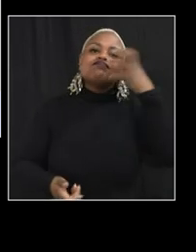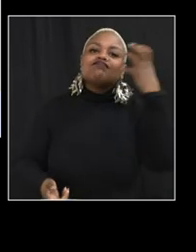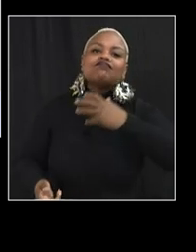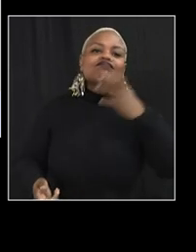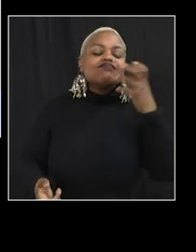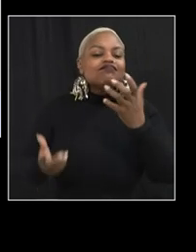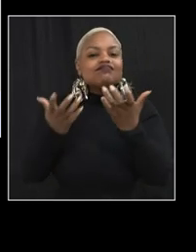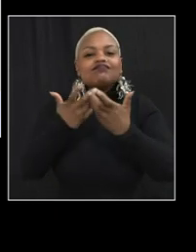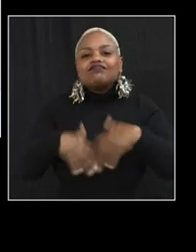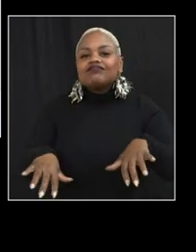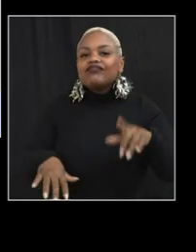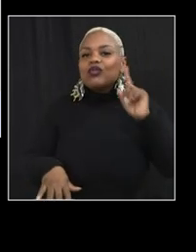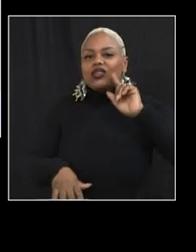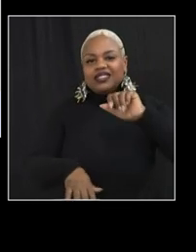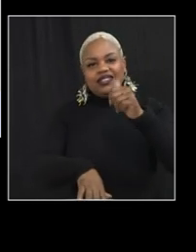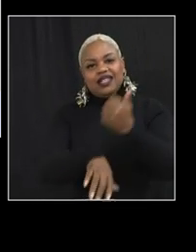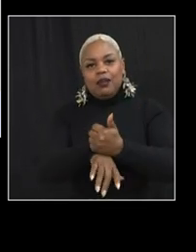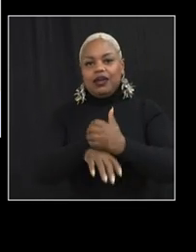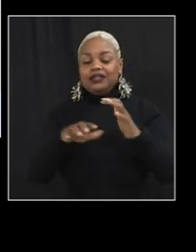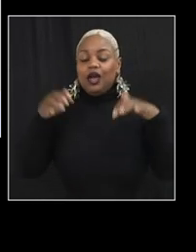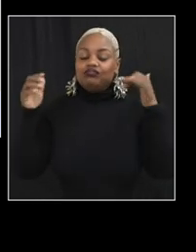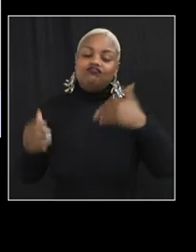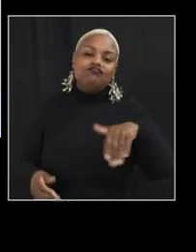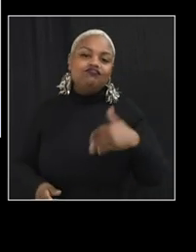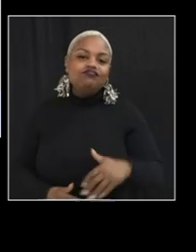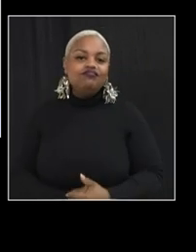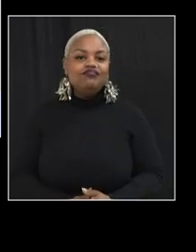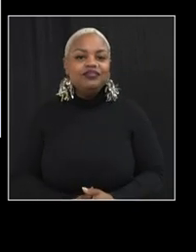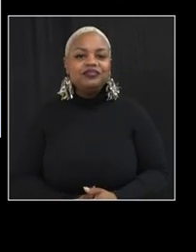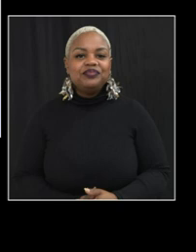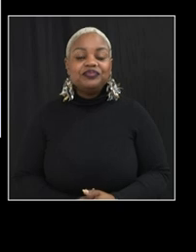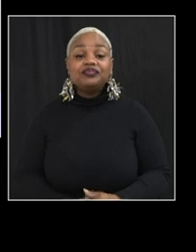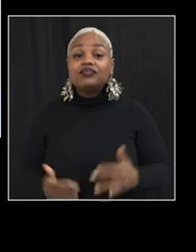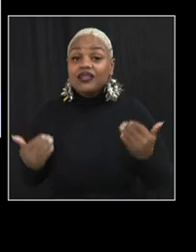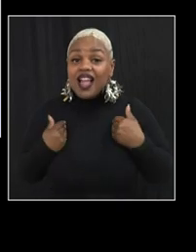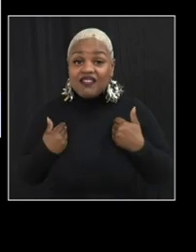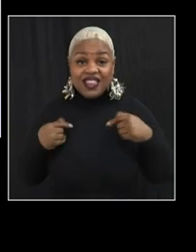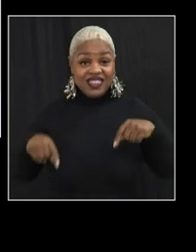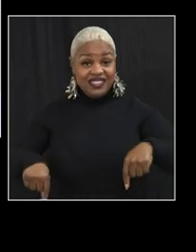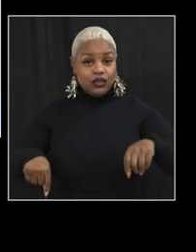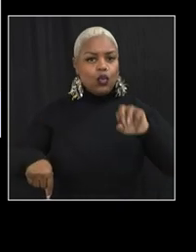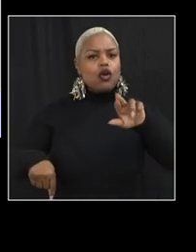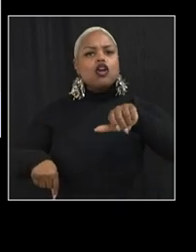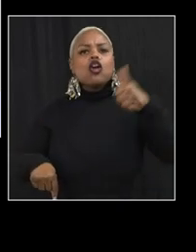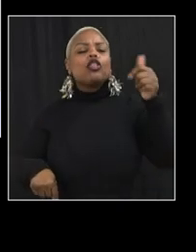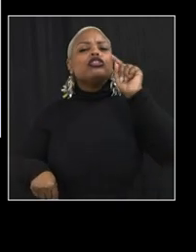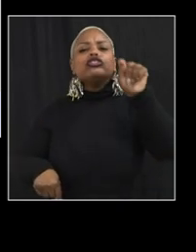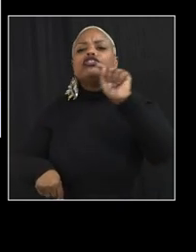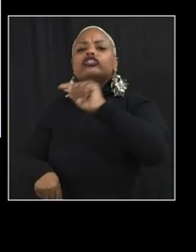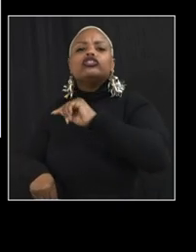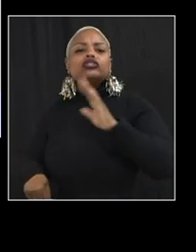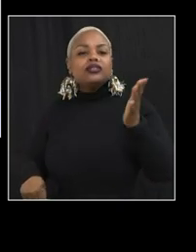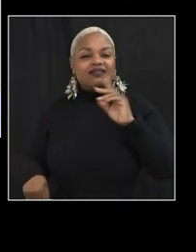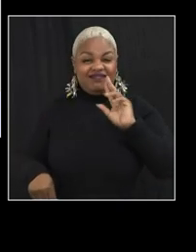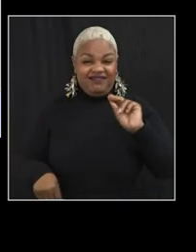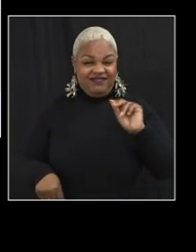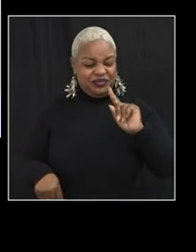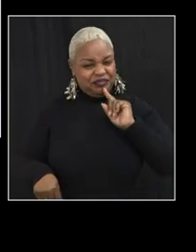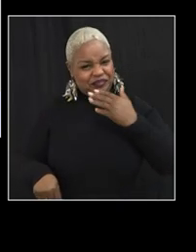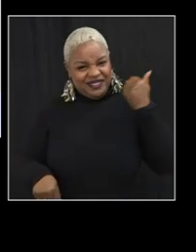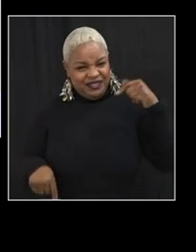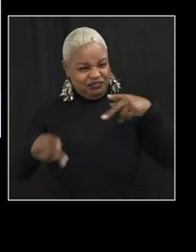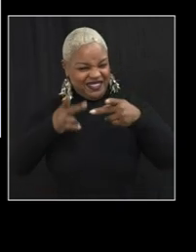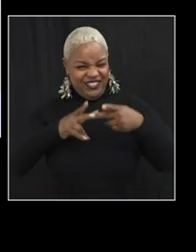a future stadium. They could have it here, they could have it other places, but we know the best place is for them to have it